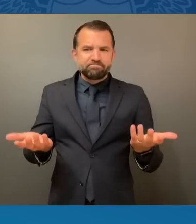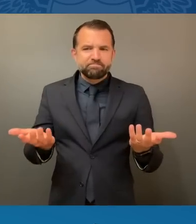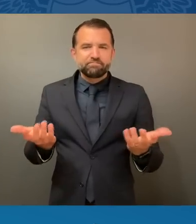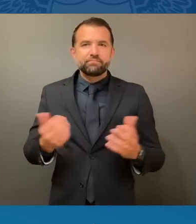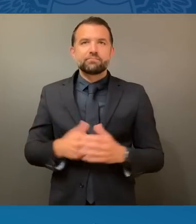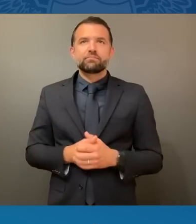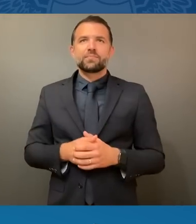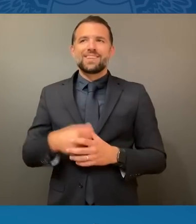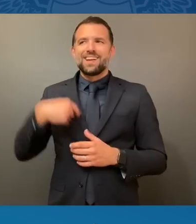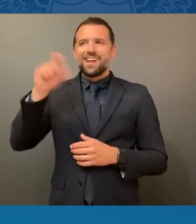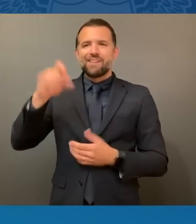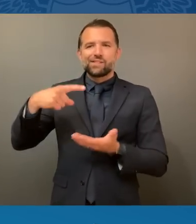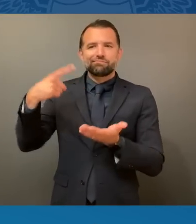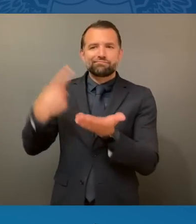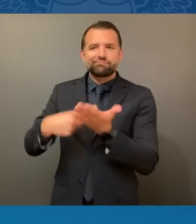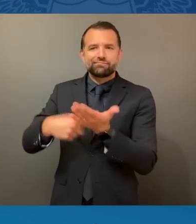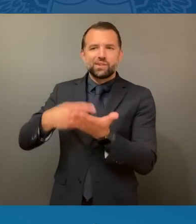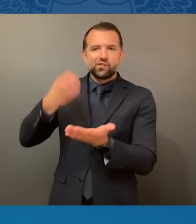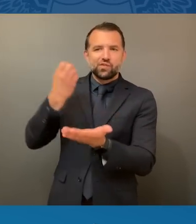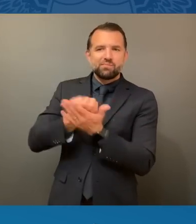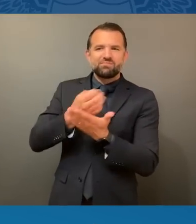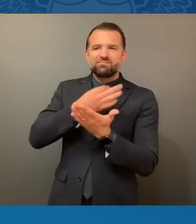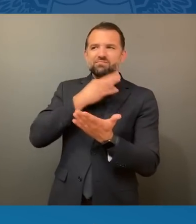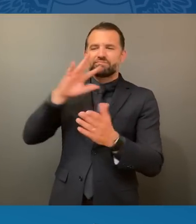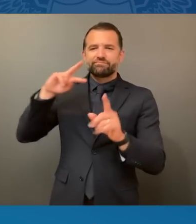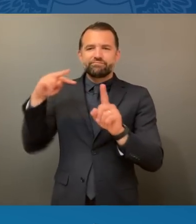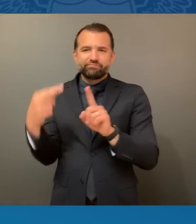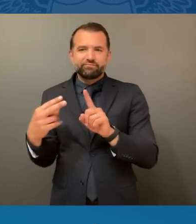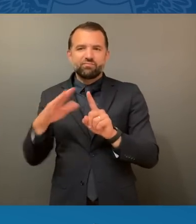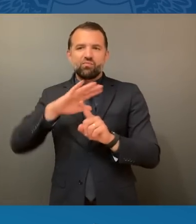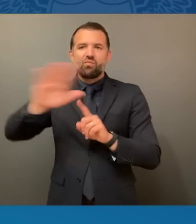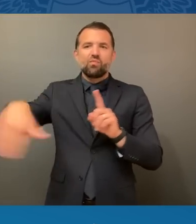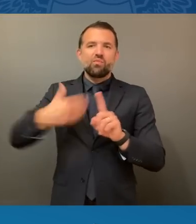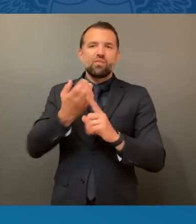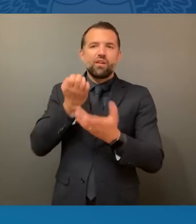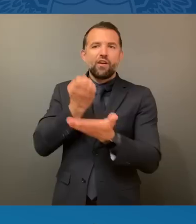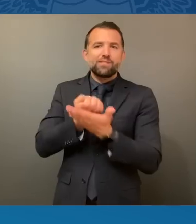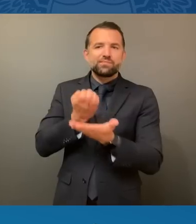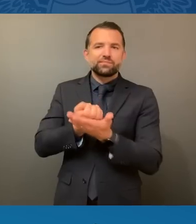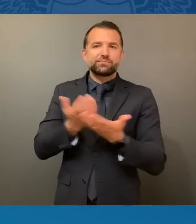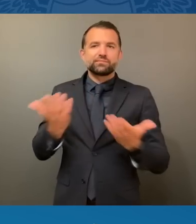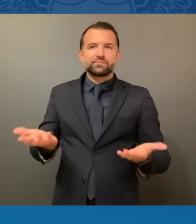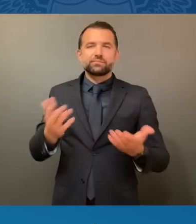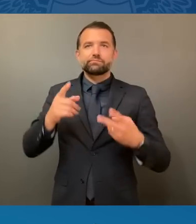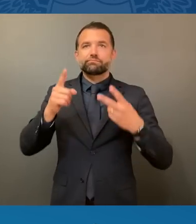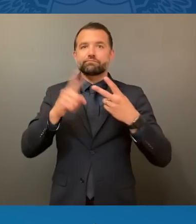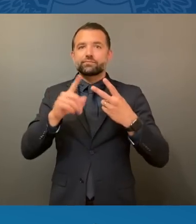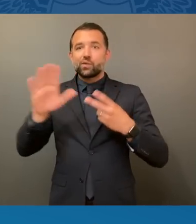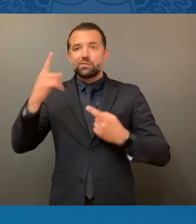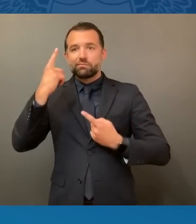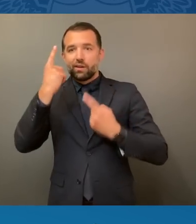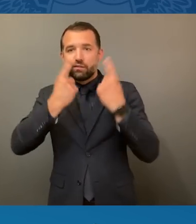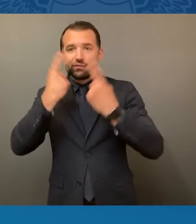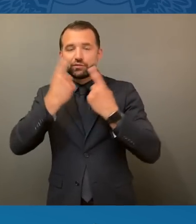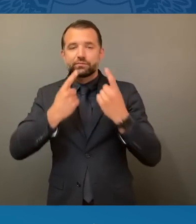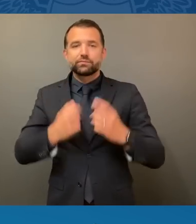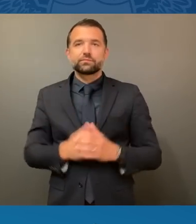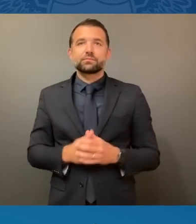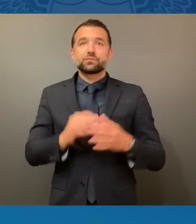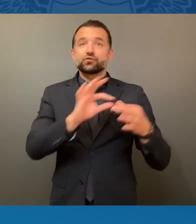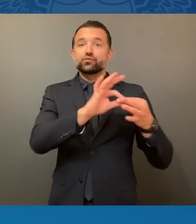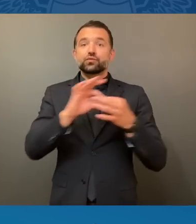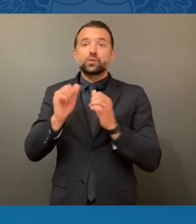economy. So I would love to get your perspective broadly about the economy, and then secondly, your thoughts as